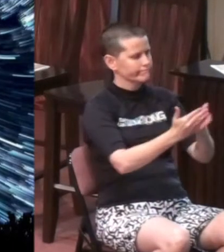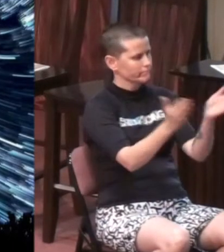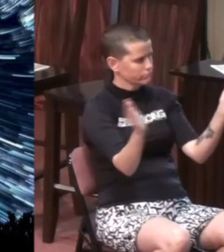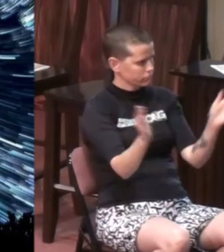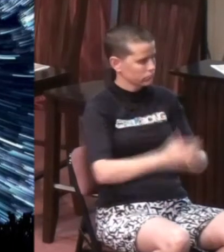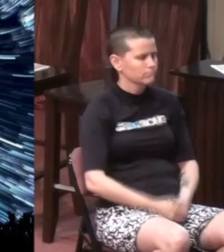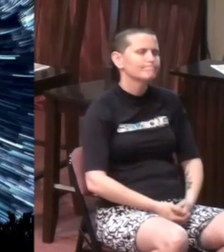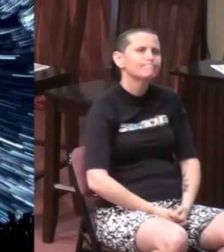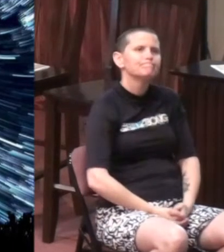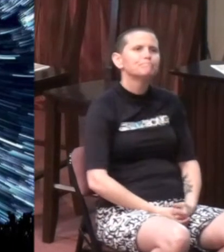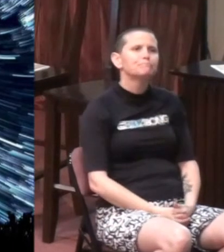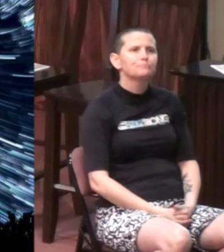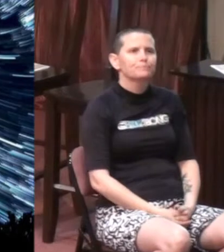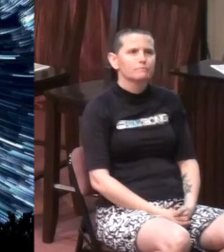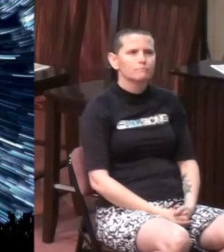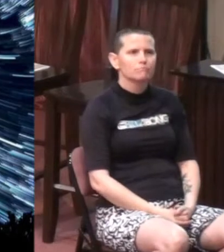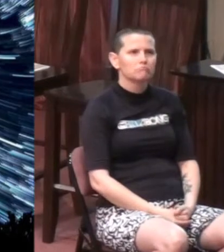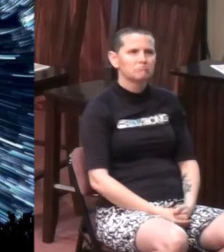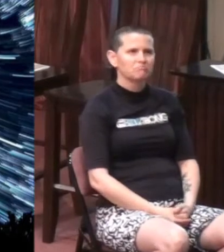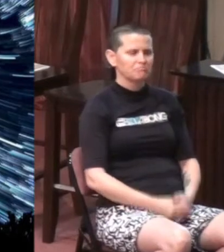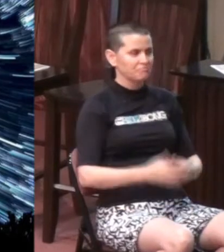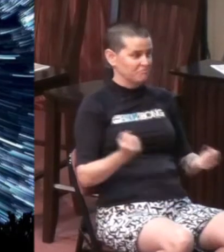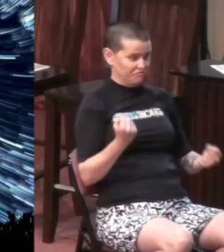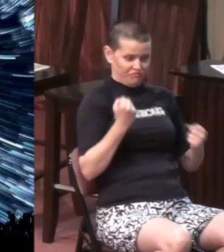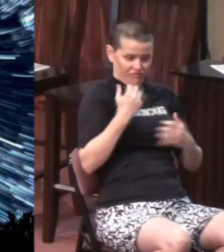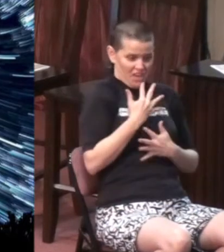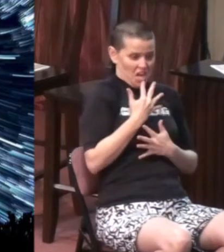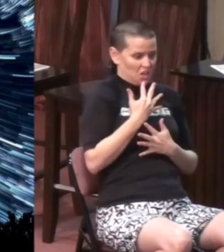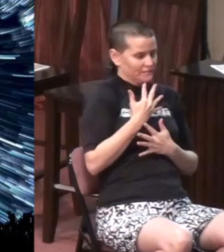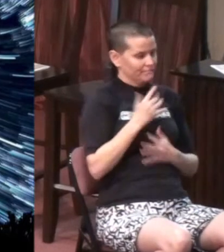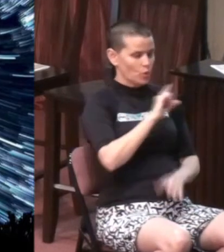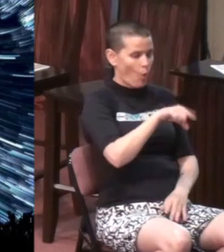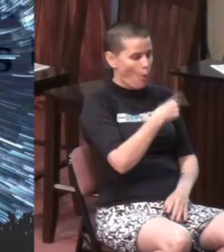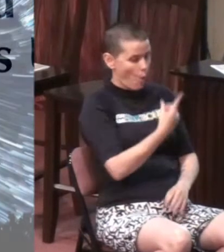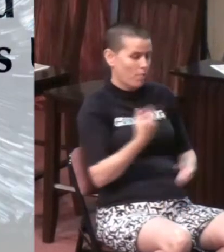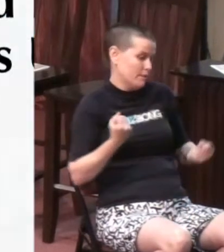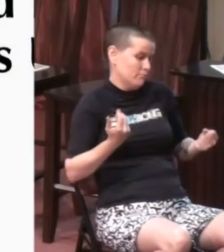There is nothing to fear but fear itself.